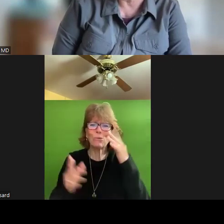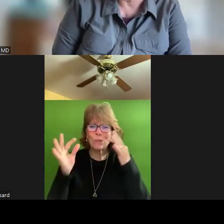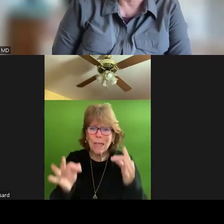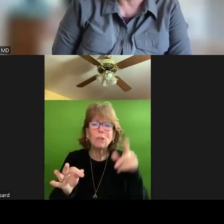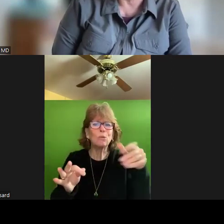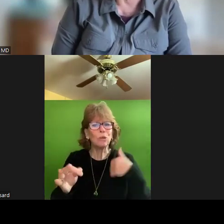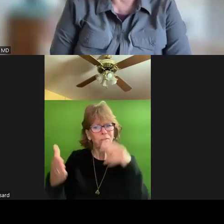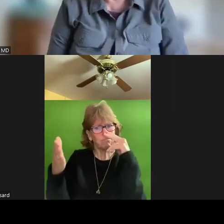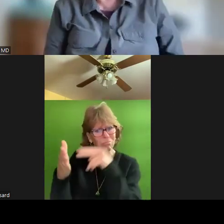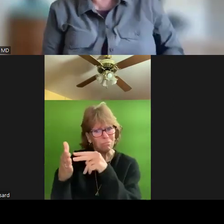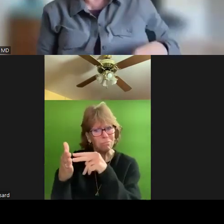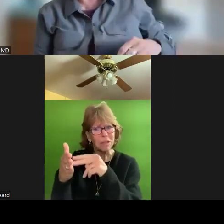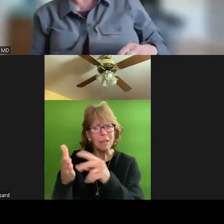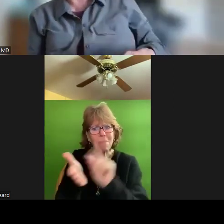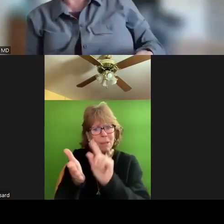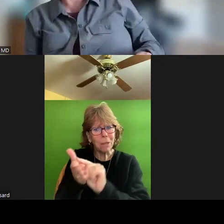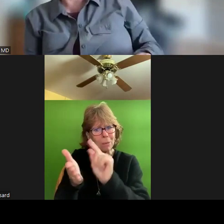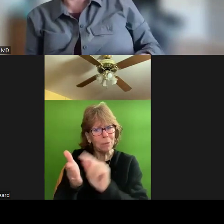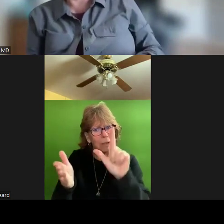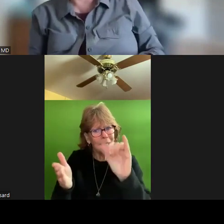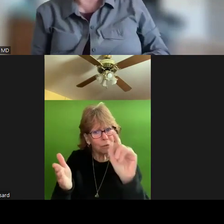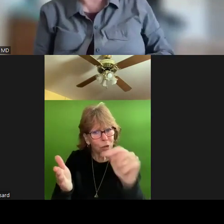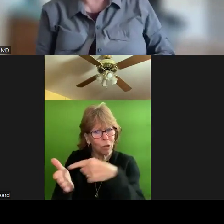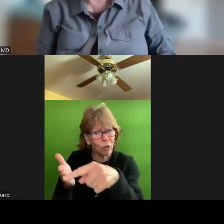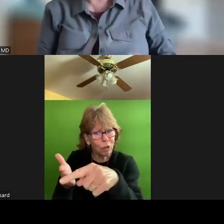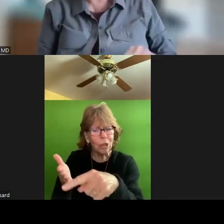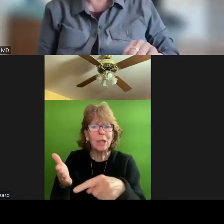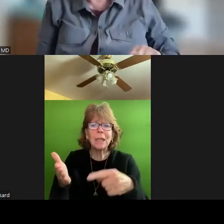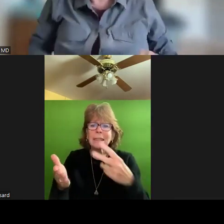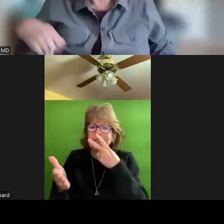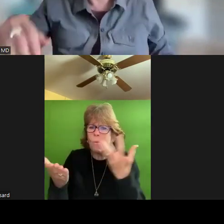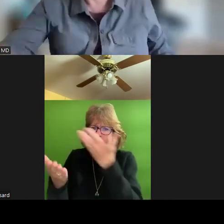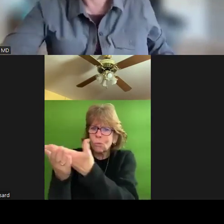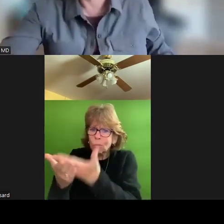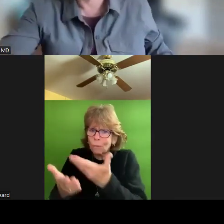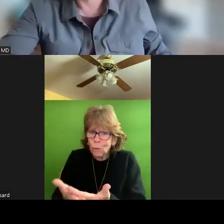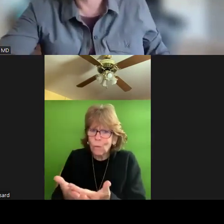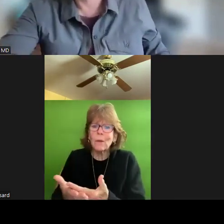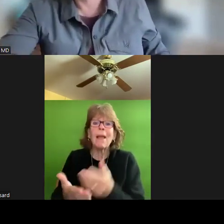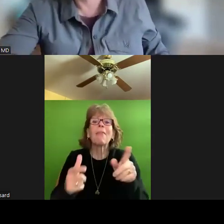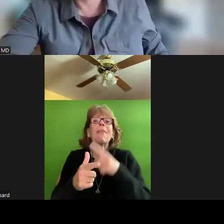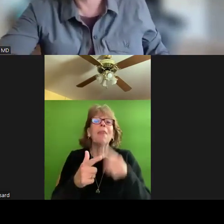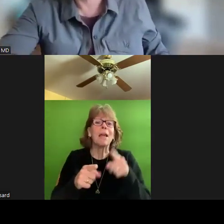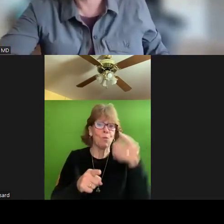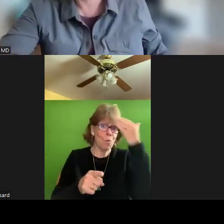literature, and refer to appropriate resources and specialists.